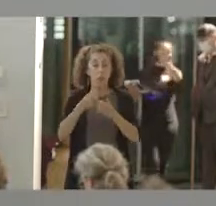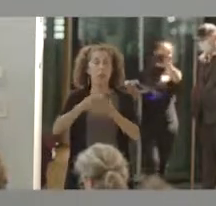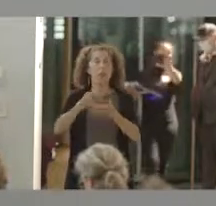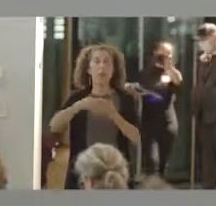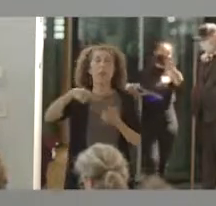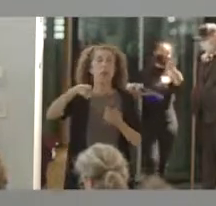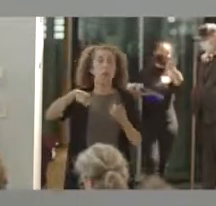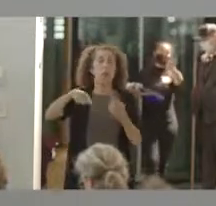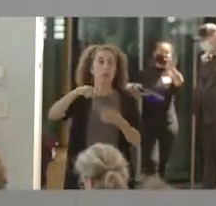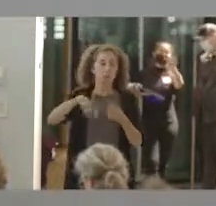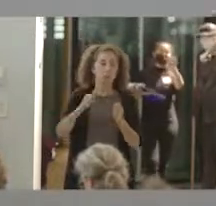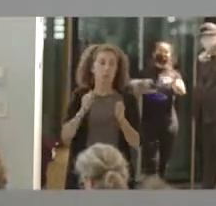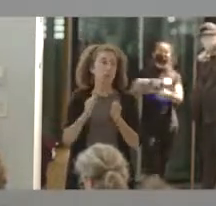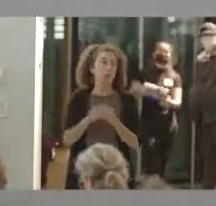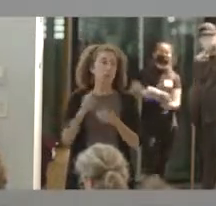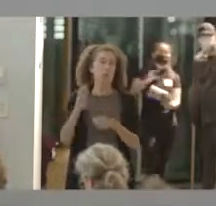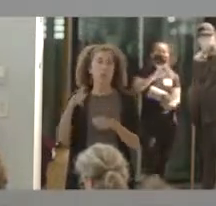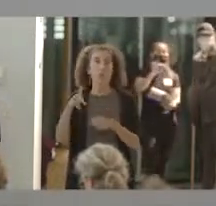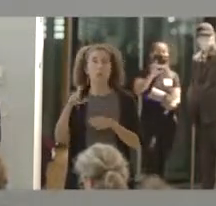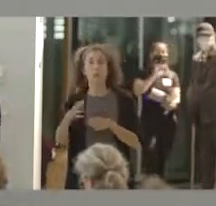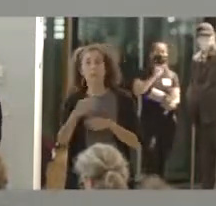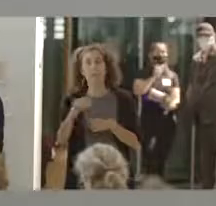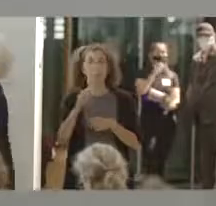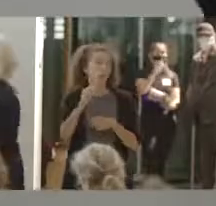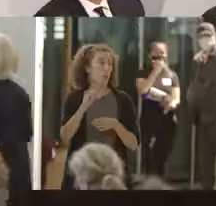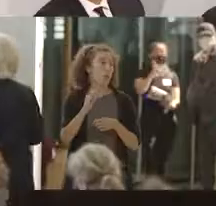interaction between Battery Park City Authority and the City of New York.